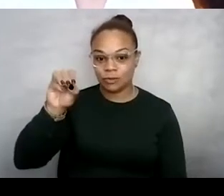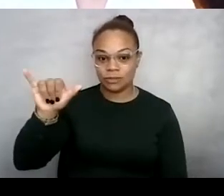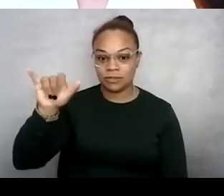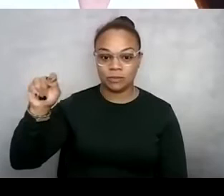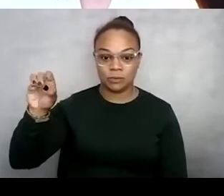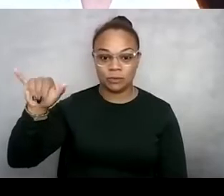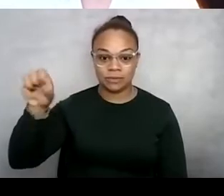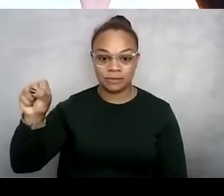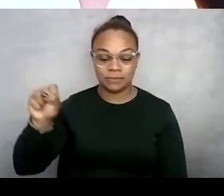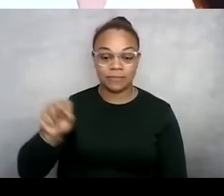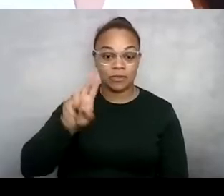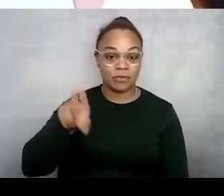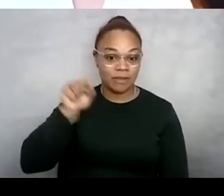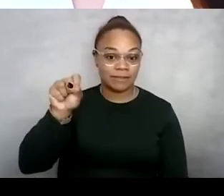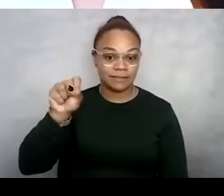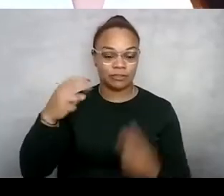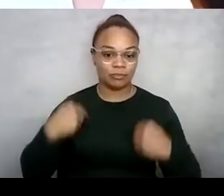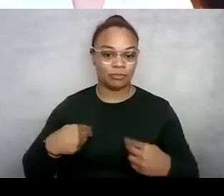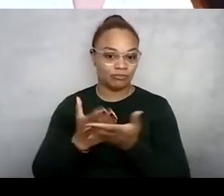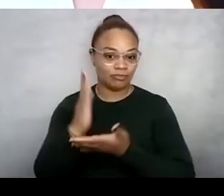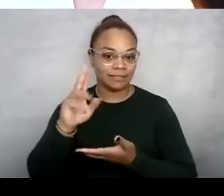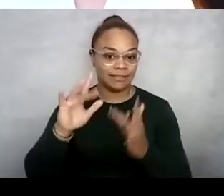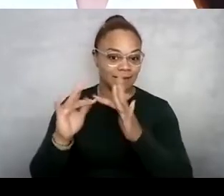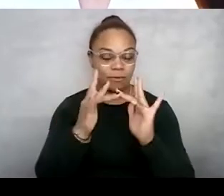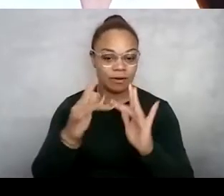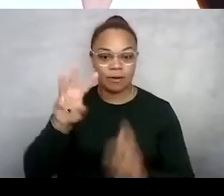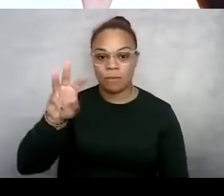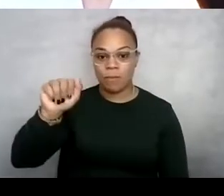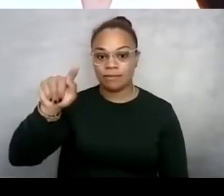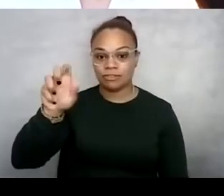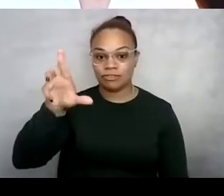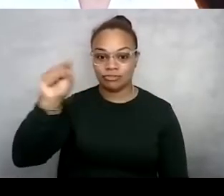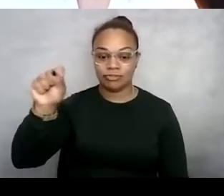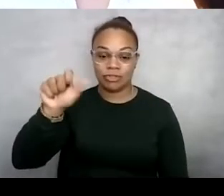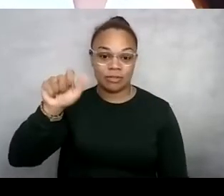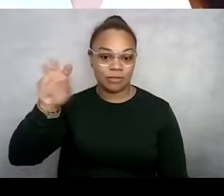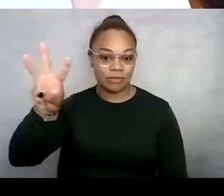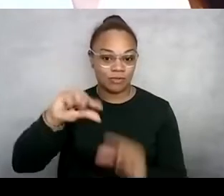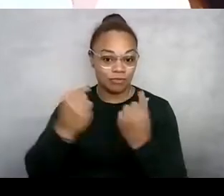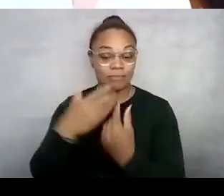Human Rights Network, Walters Law Group, and the Tides Foundation.